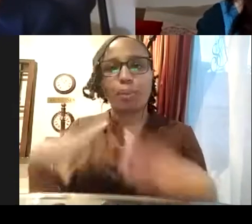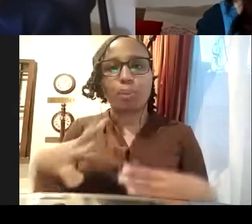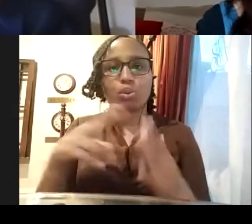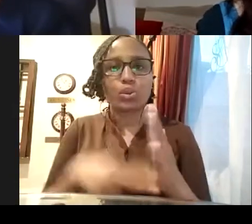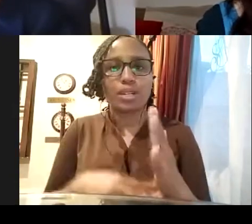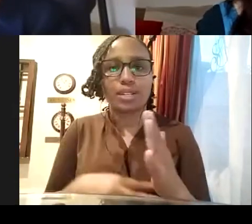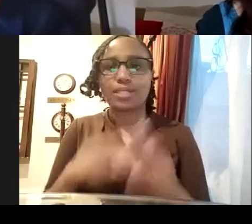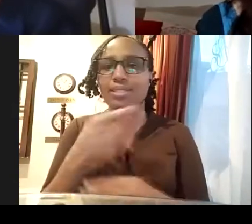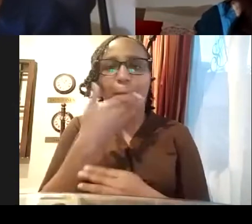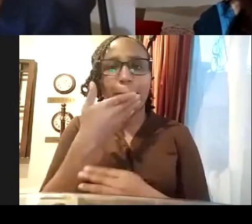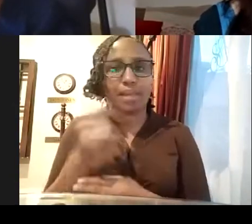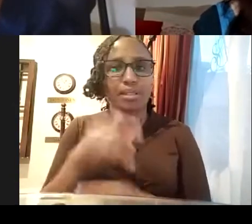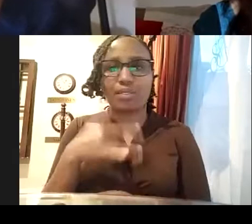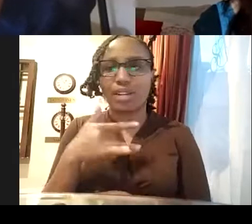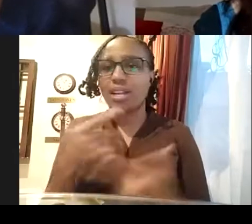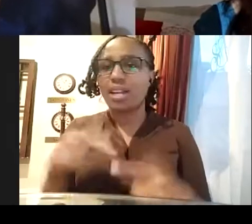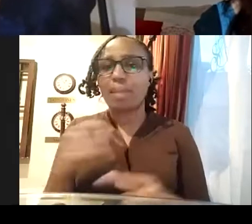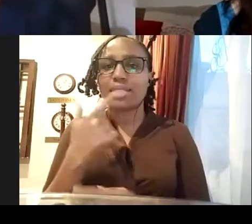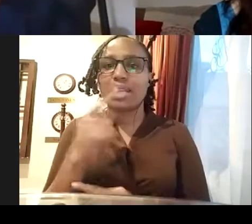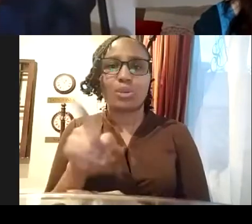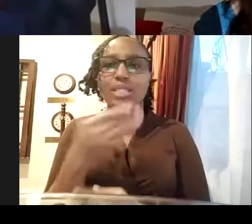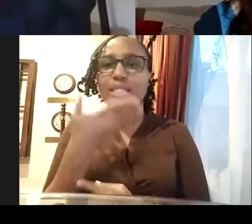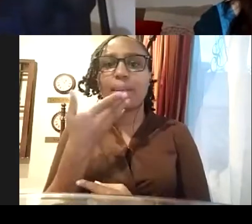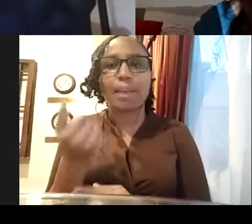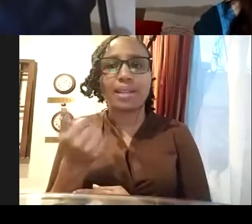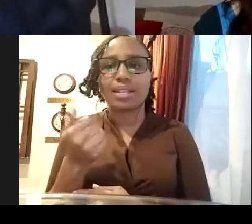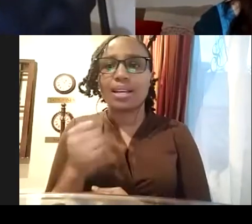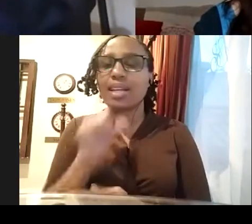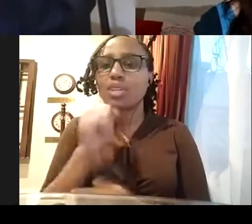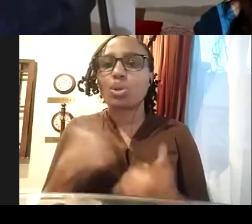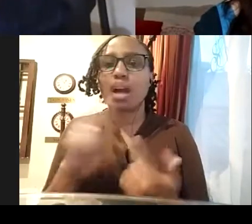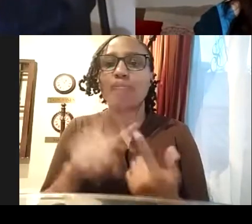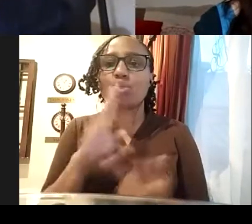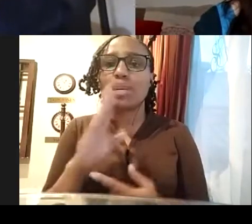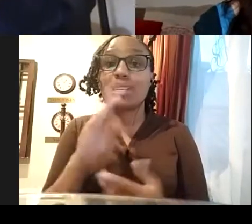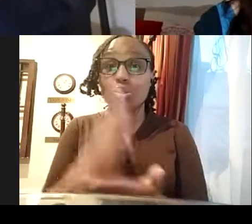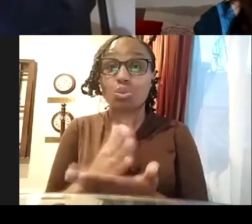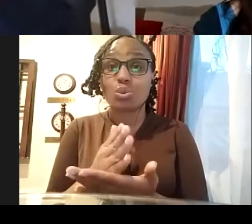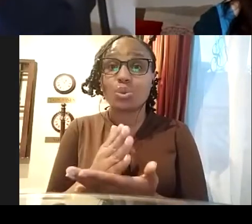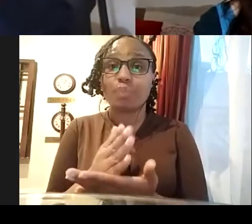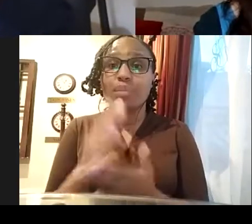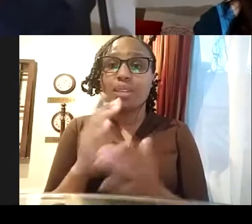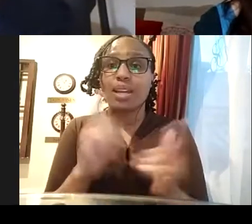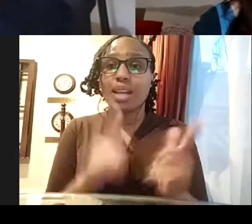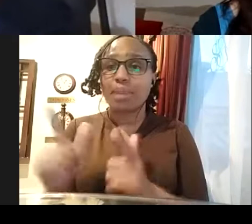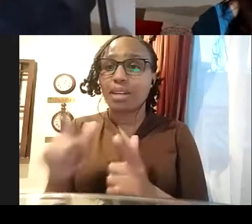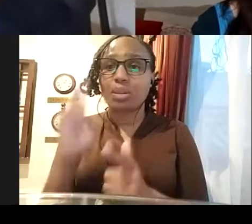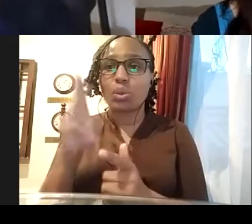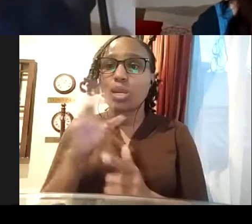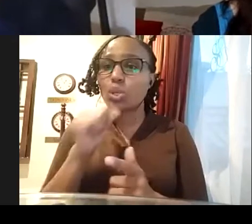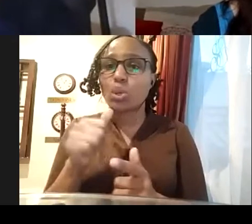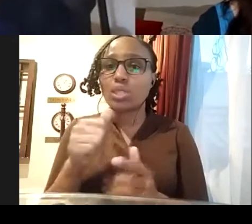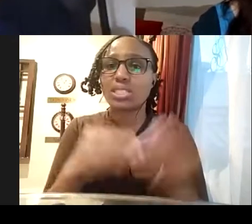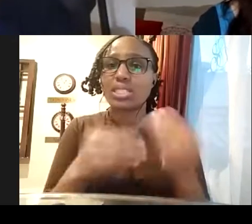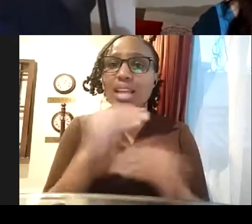best feeling. Let me tell you, it's the best. Because it doesn't have to be and it's true, right? Libraries wouldn't get you selling millions, right? But the